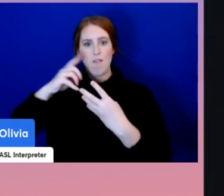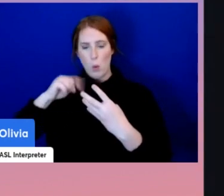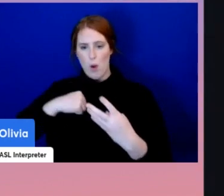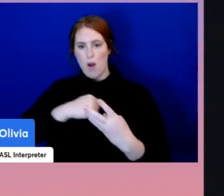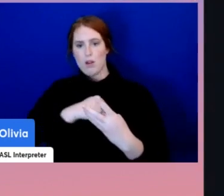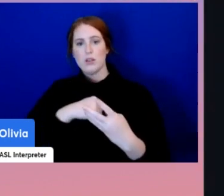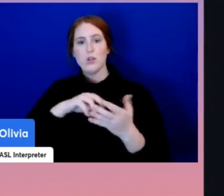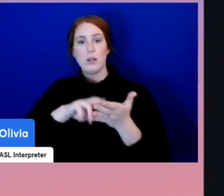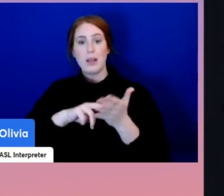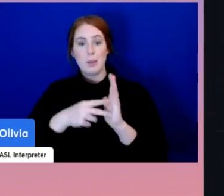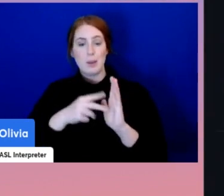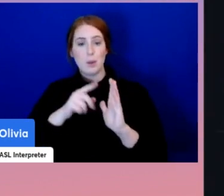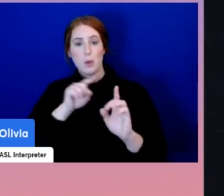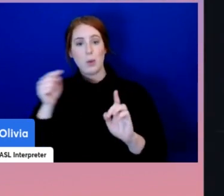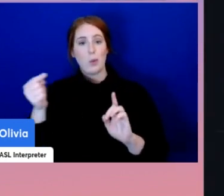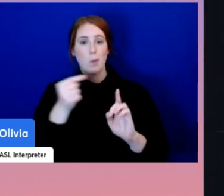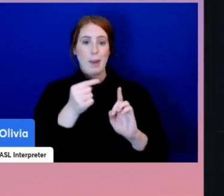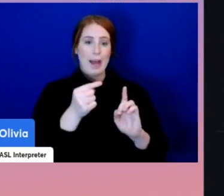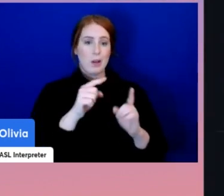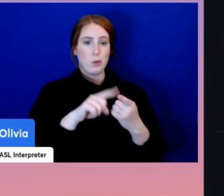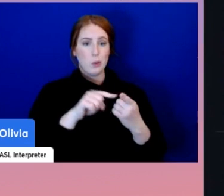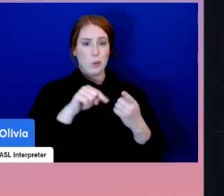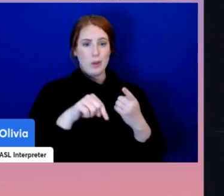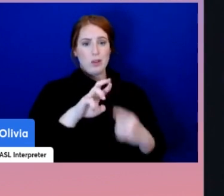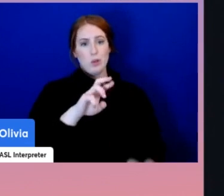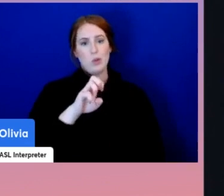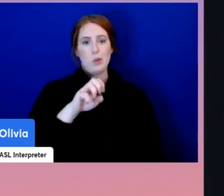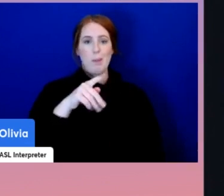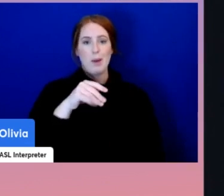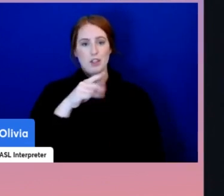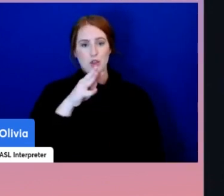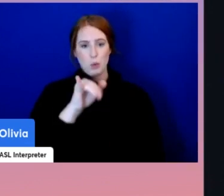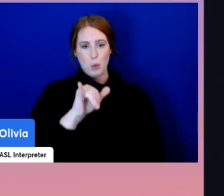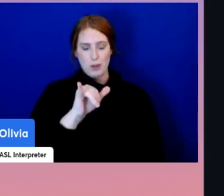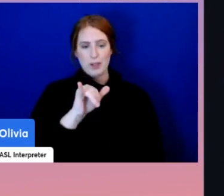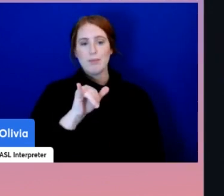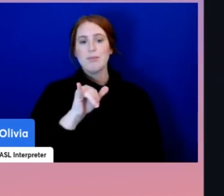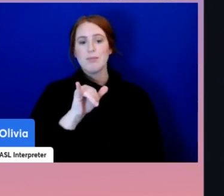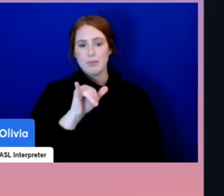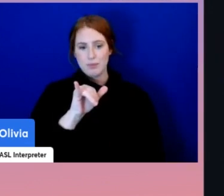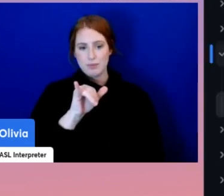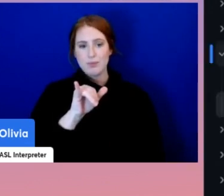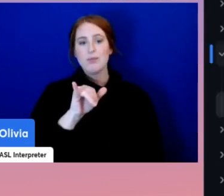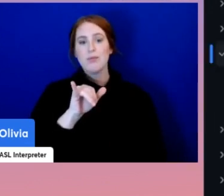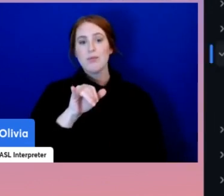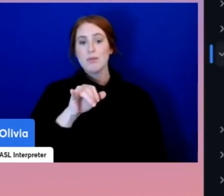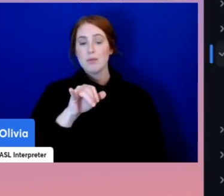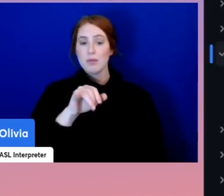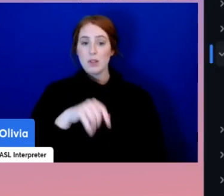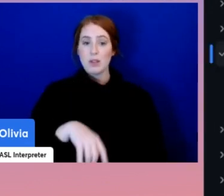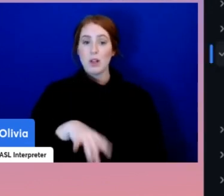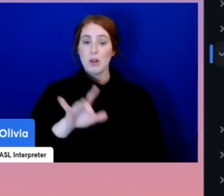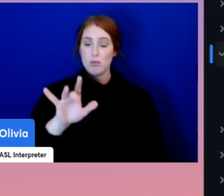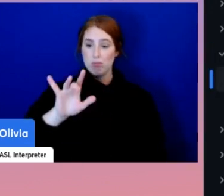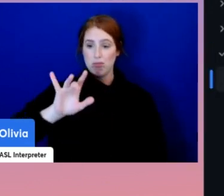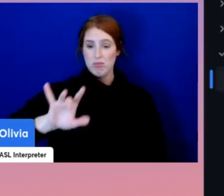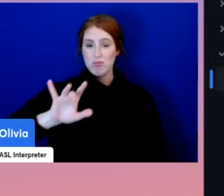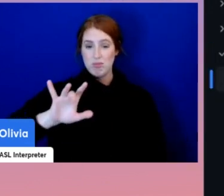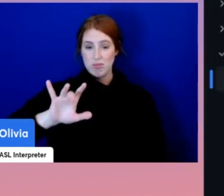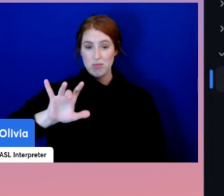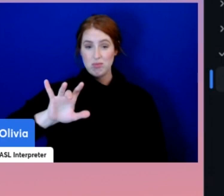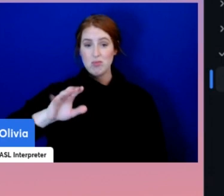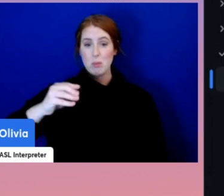go here into this repository, and we look at a module. Let's say we